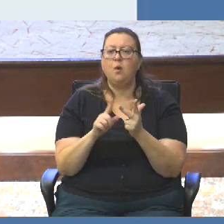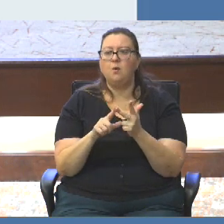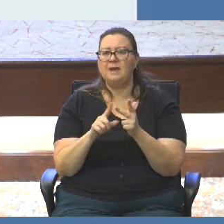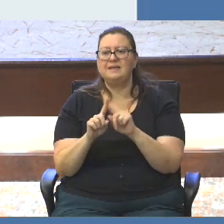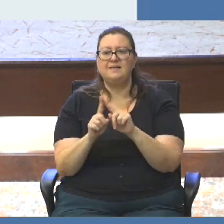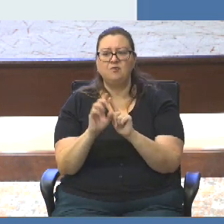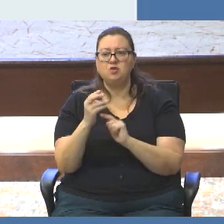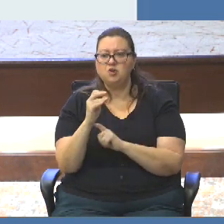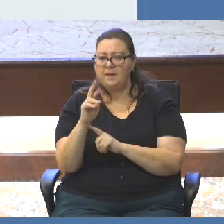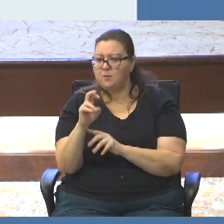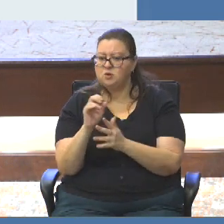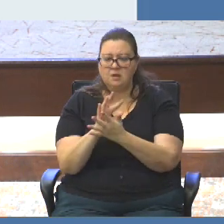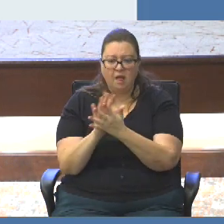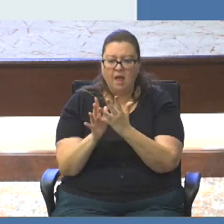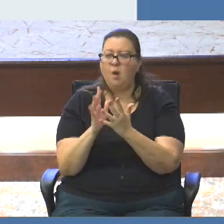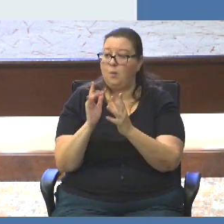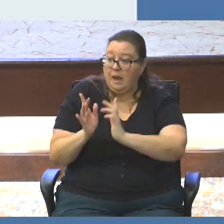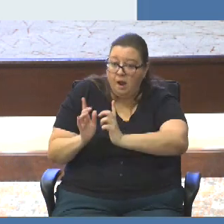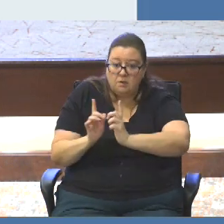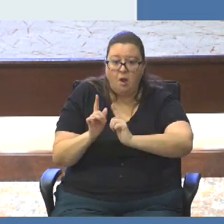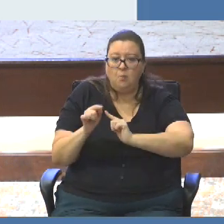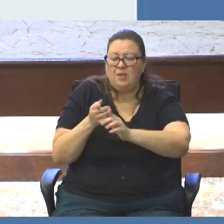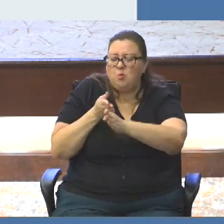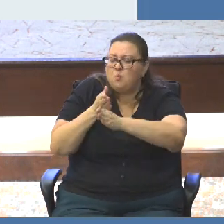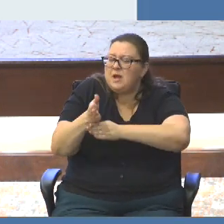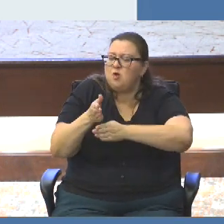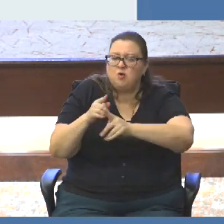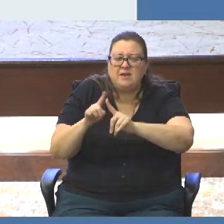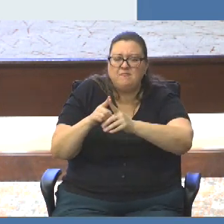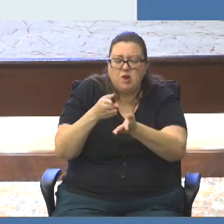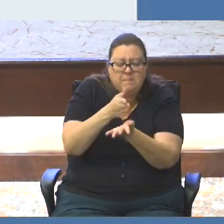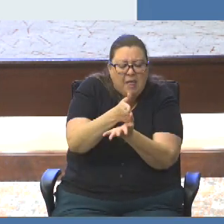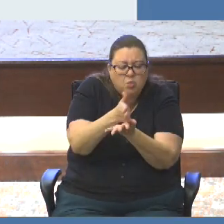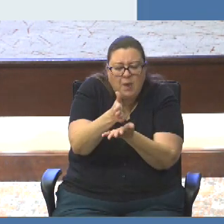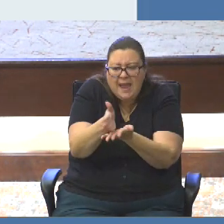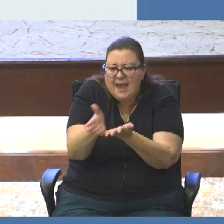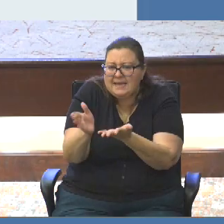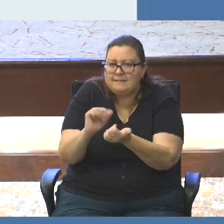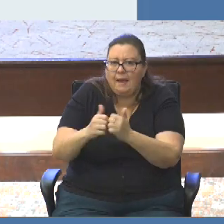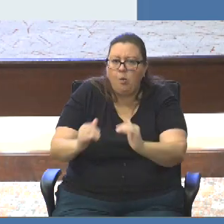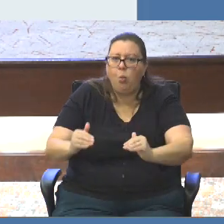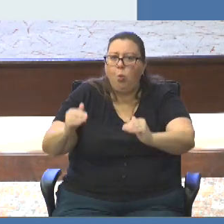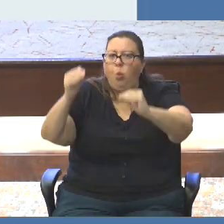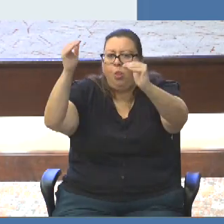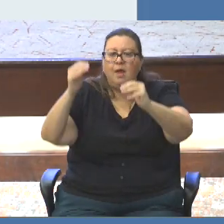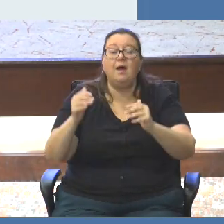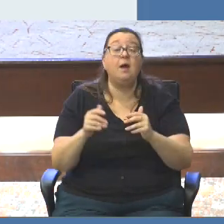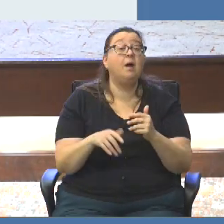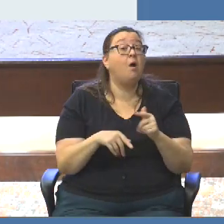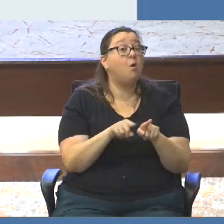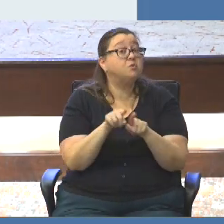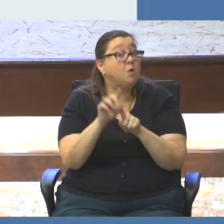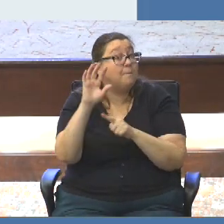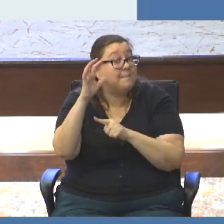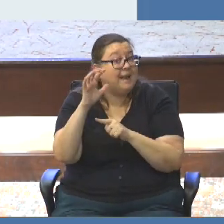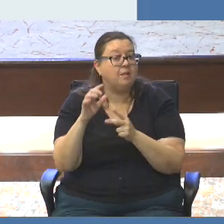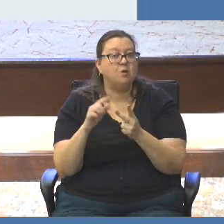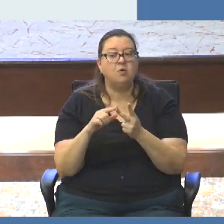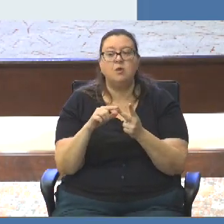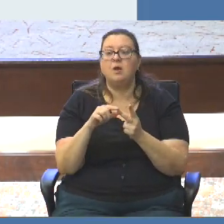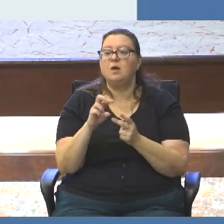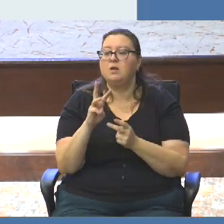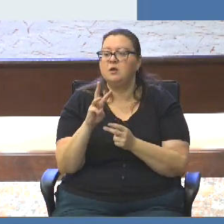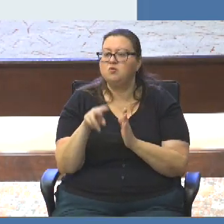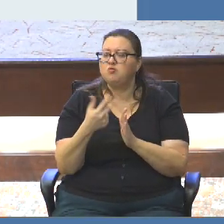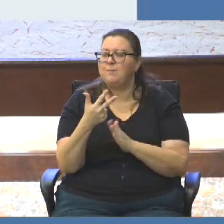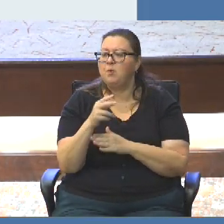these conversations focused on industry and career pathways. Other conversations were had with Baylor University, Triple Win, and these